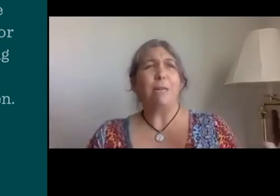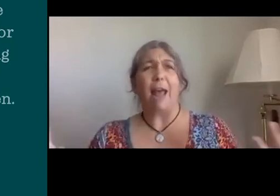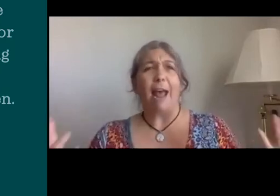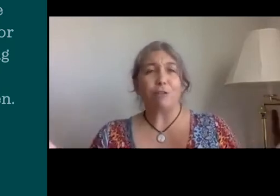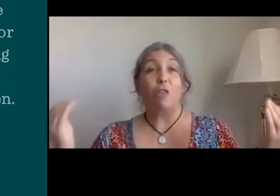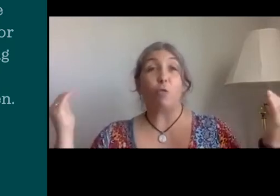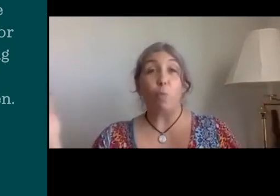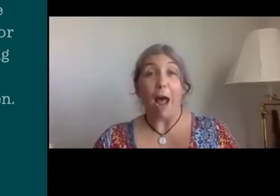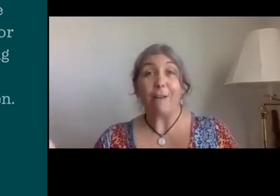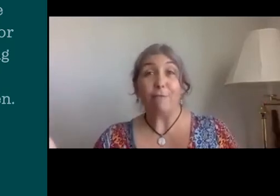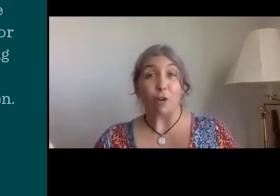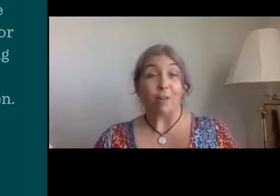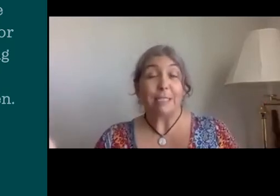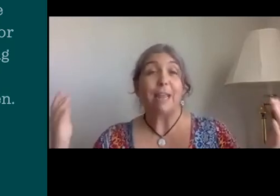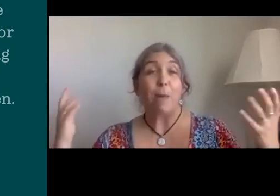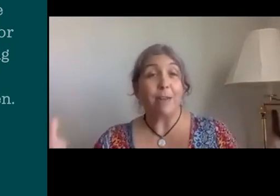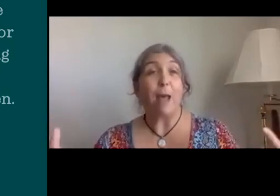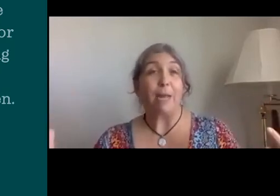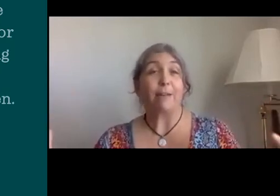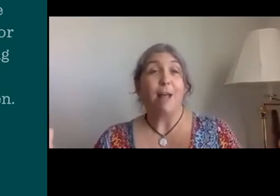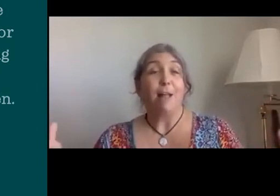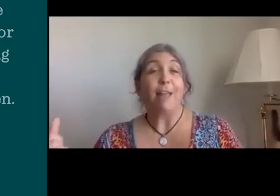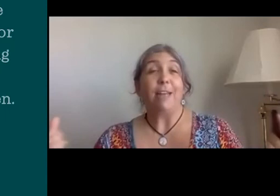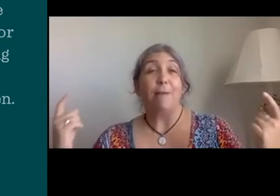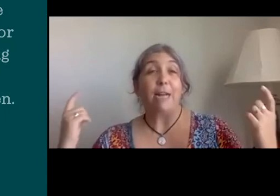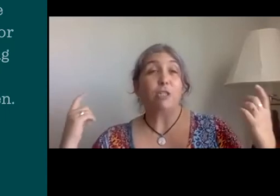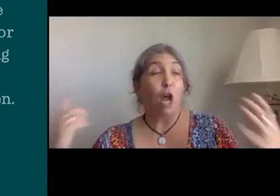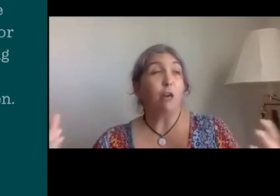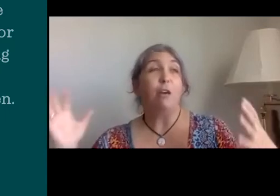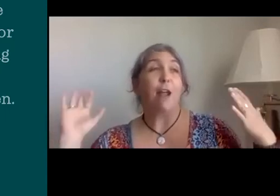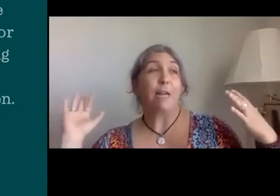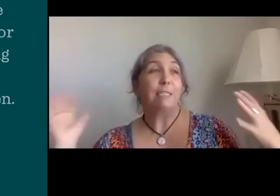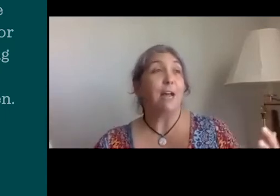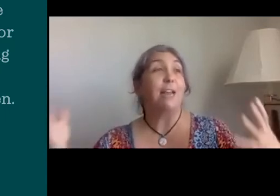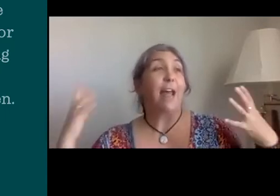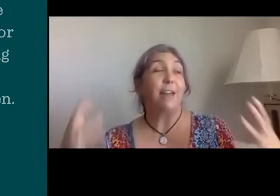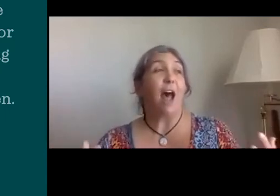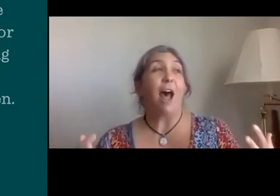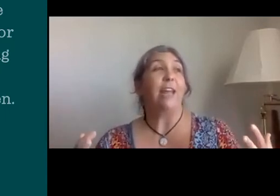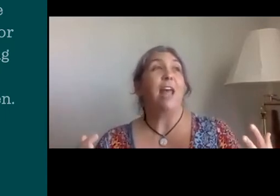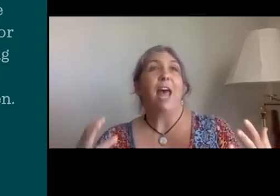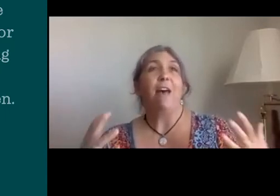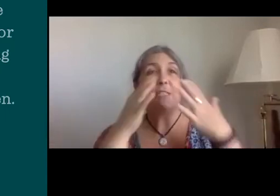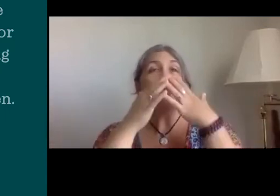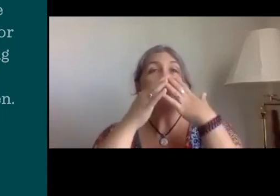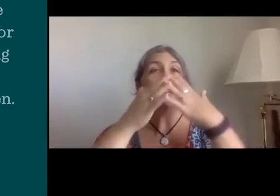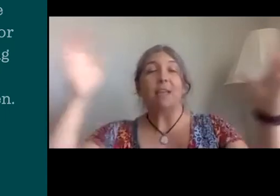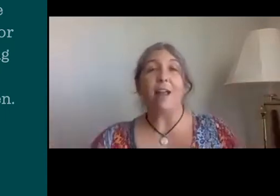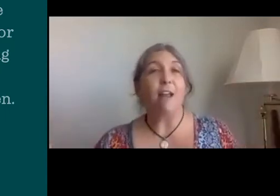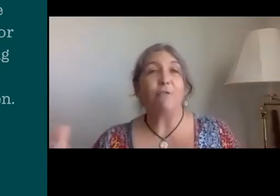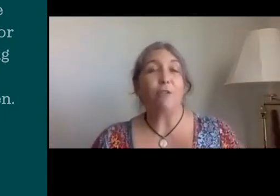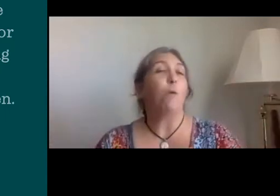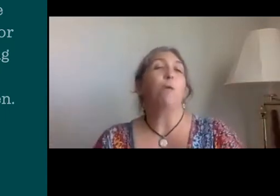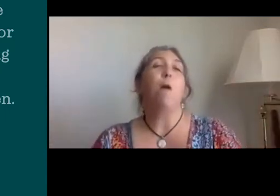allowed me to actually thrive during this pandemic. Like, my daughter and my son and I have done things